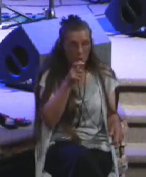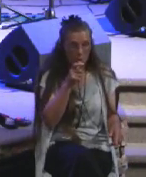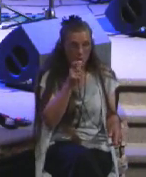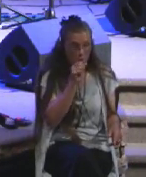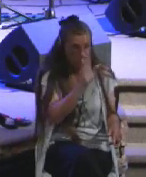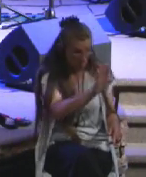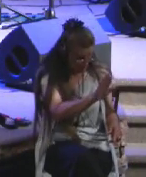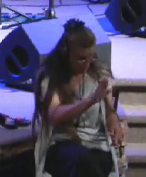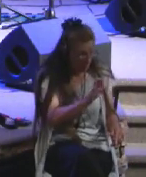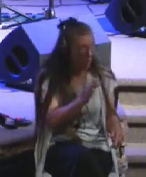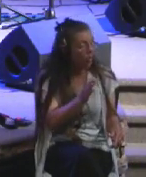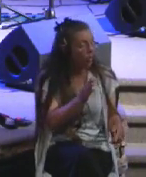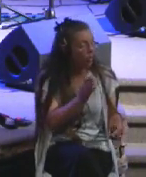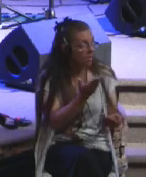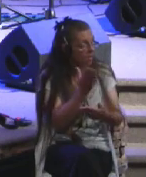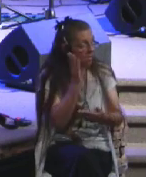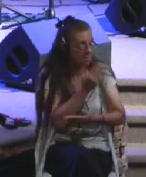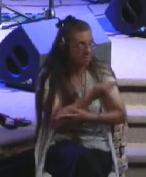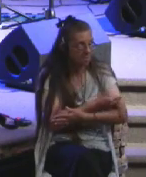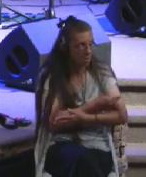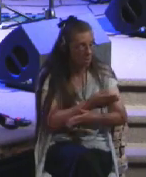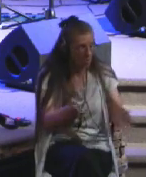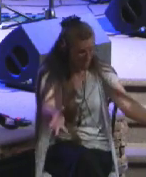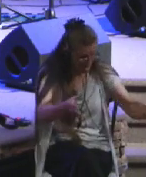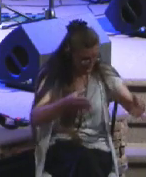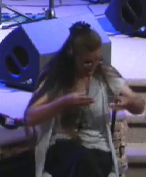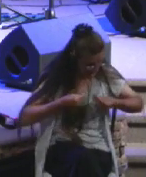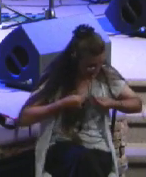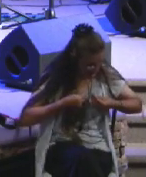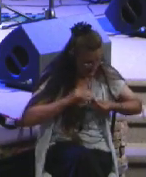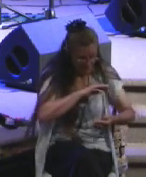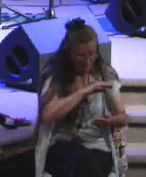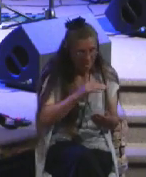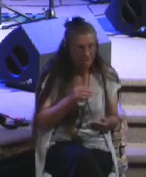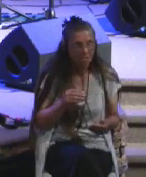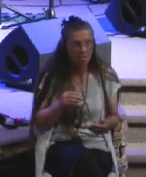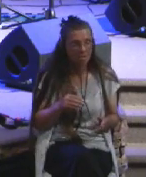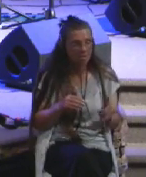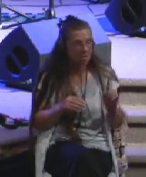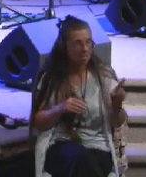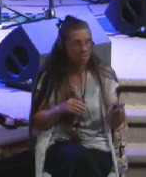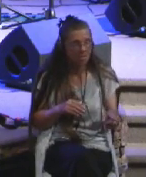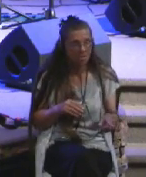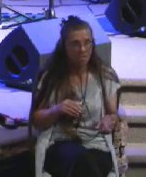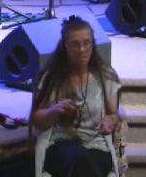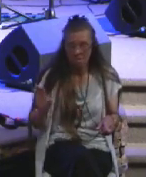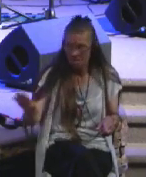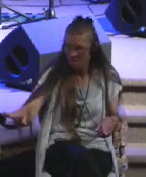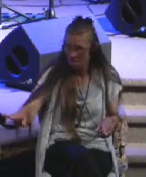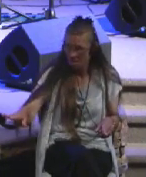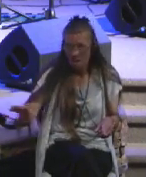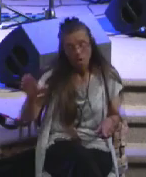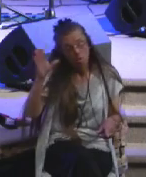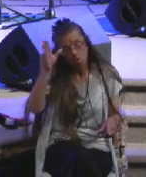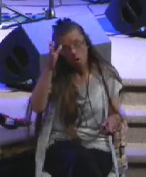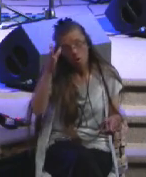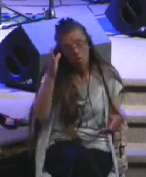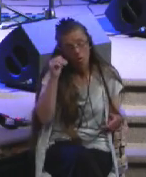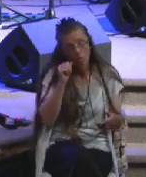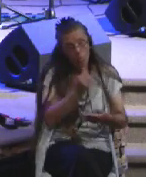also inherit your estate. And so the children by the wife of your choosing loses out to